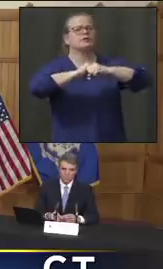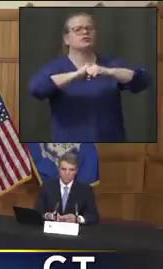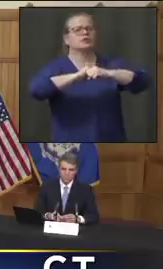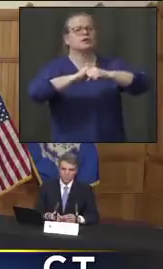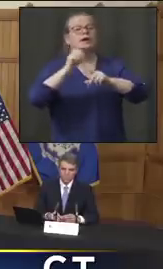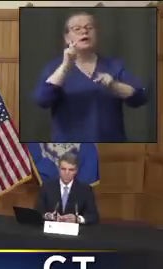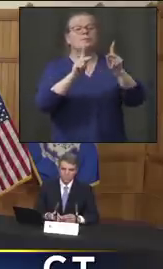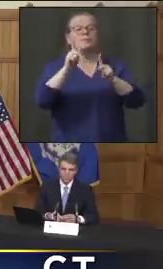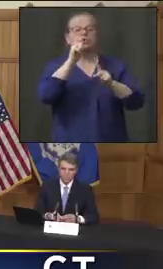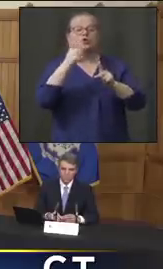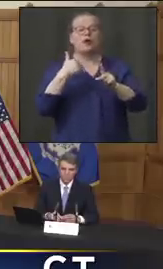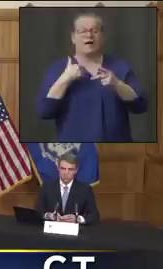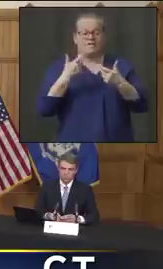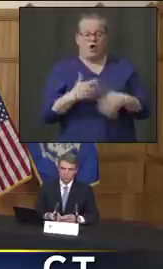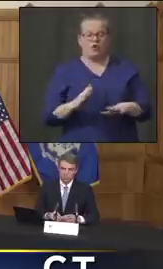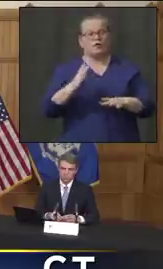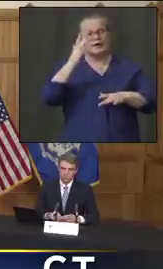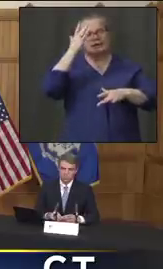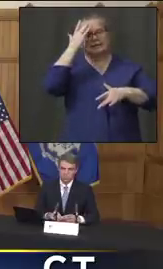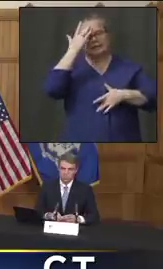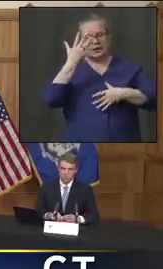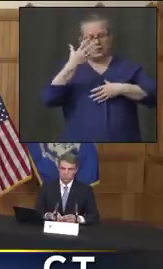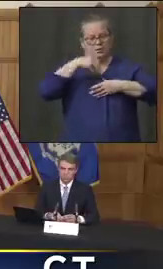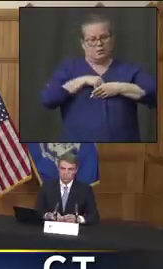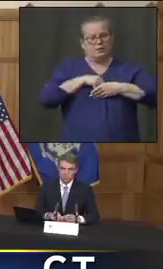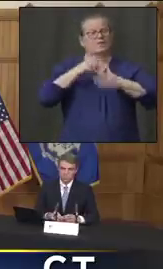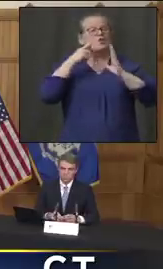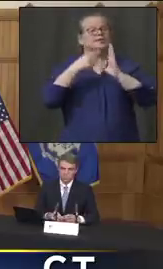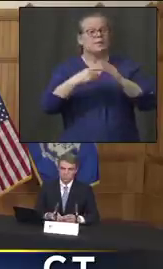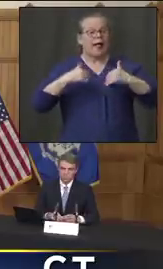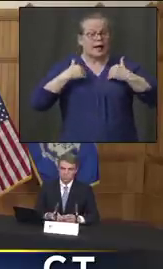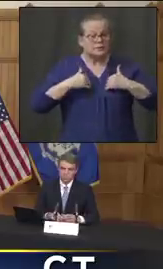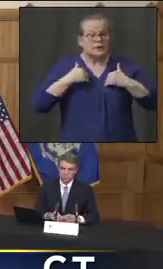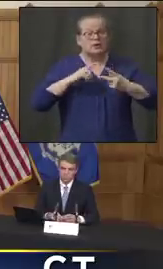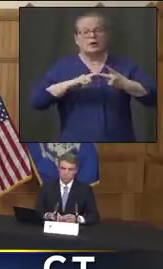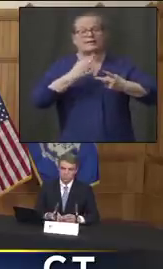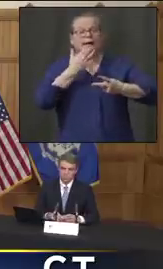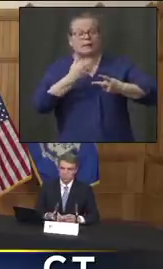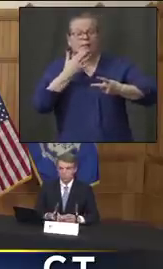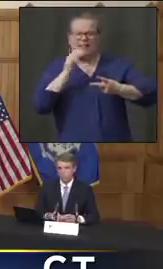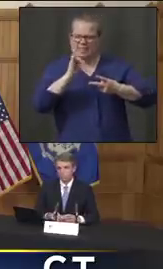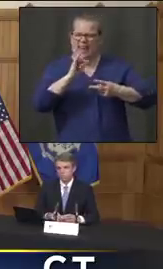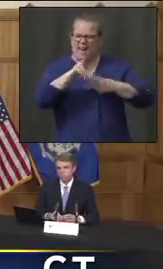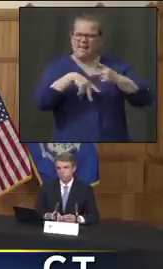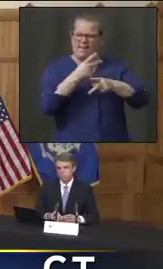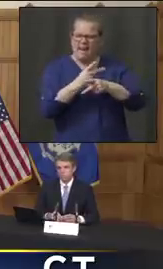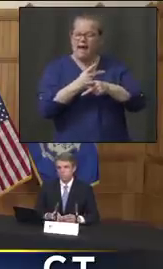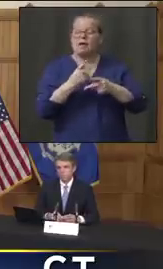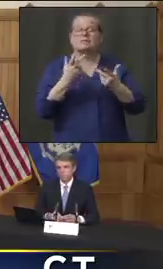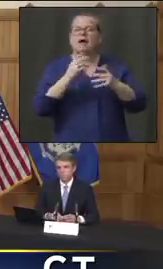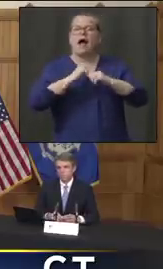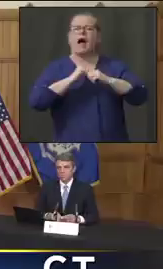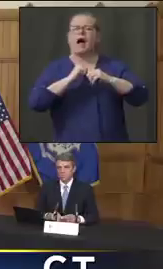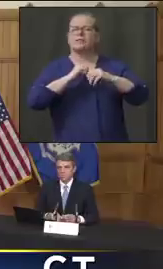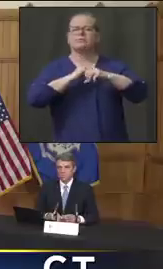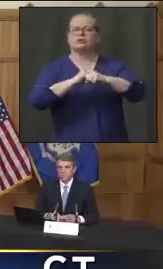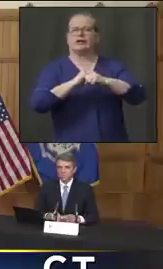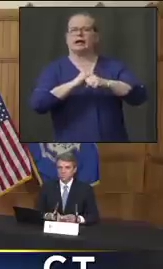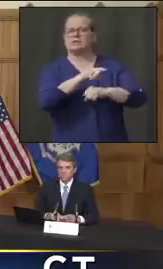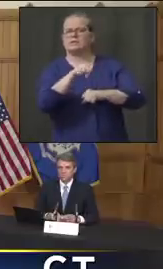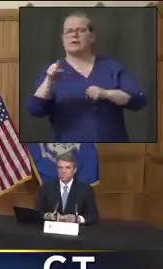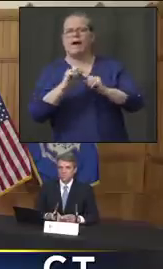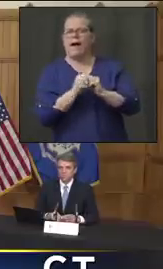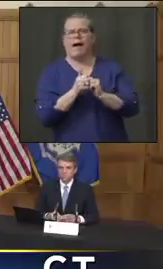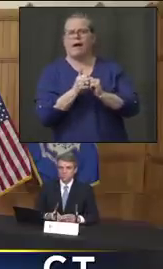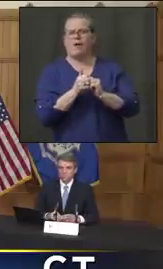pre-existing conditions like diabetes or asthma. You touched on it a little bit earlier, but I guess I'm just trying to get a little bit more clarity on if an individual